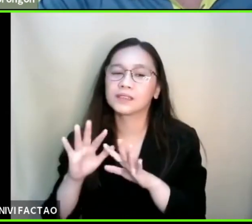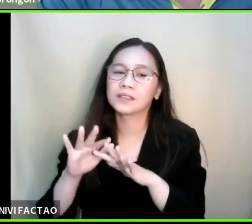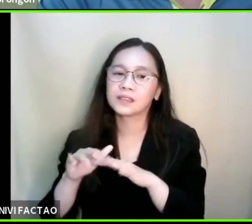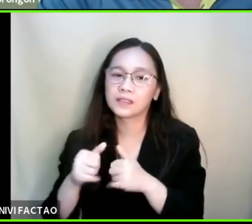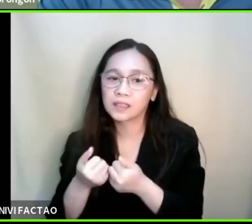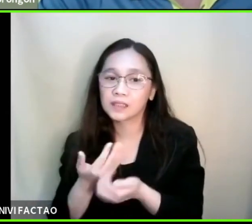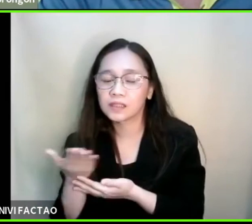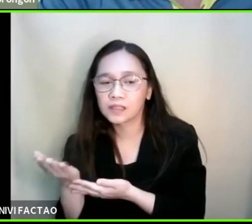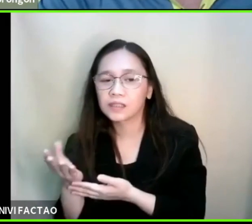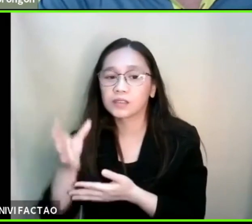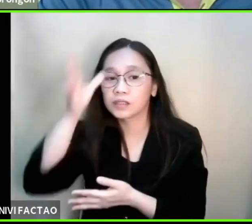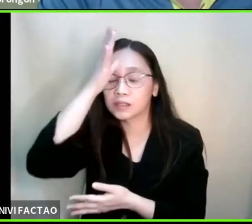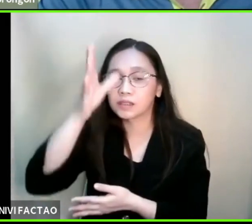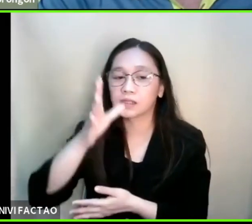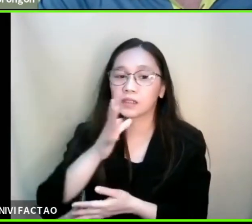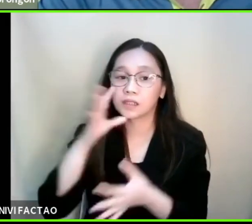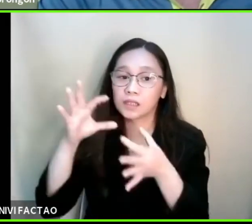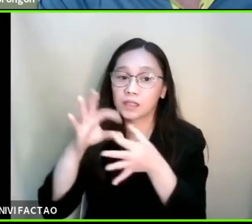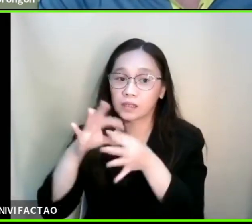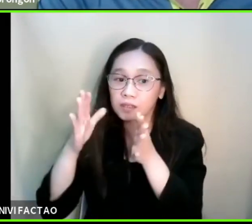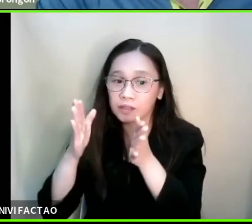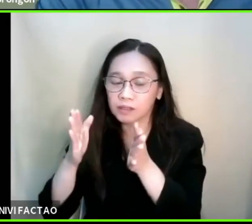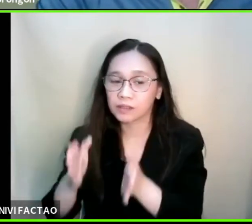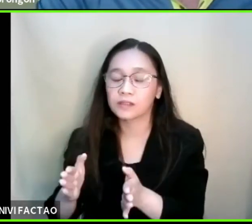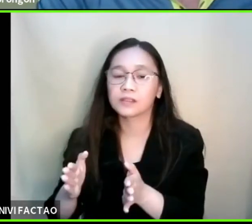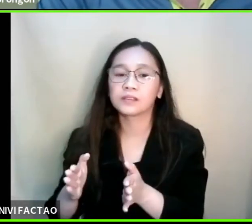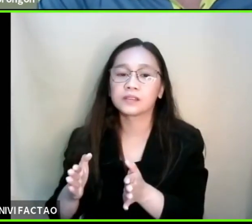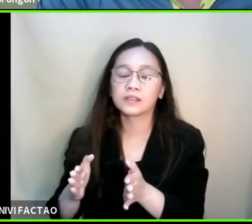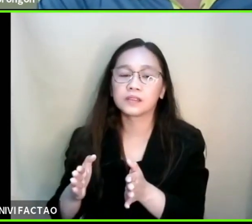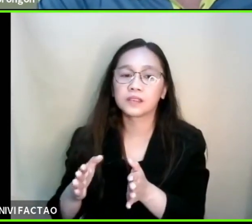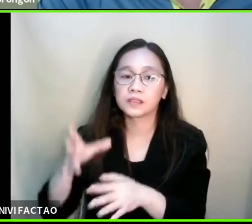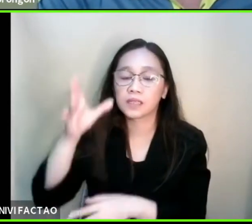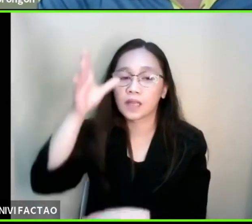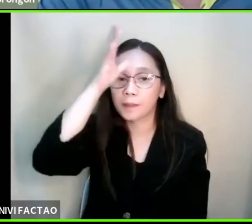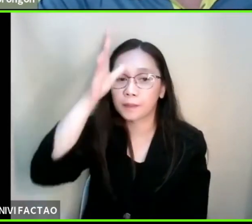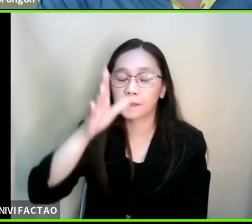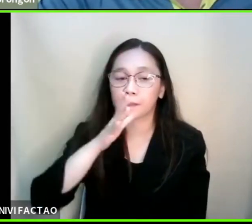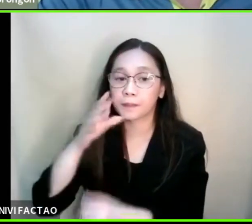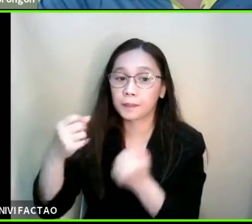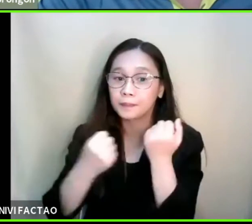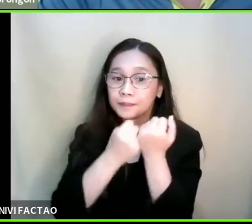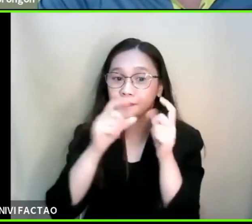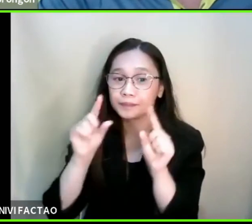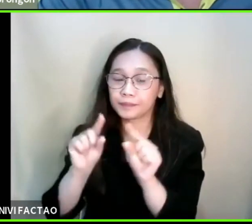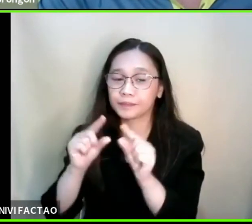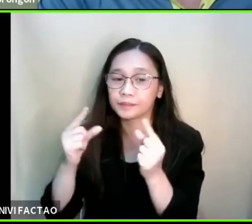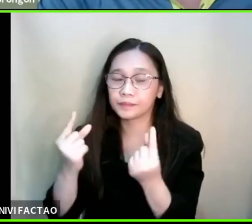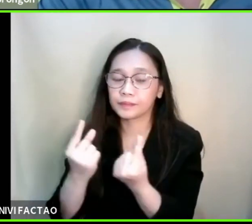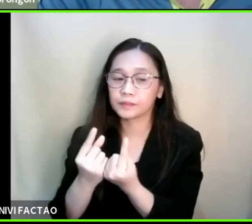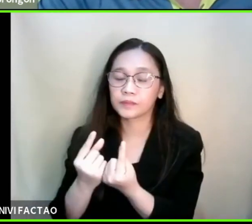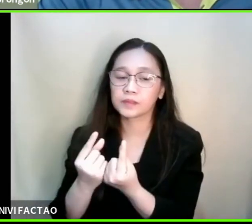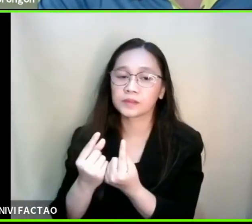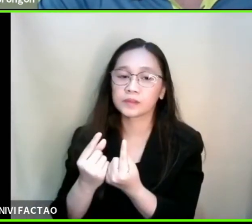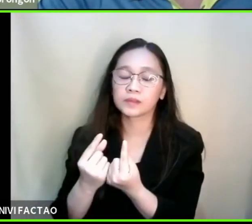yung mga coordinators, no, and leaders, no, ng ating parent support groups, no, sa ating